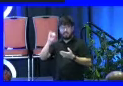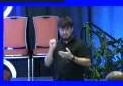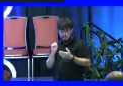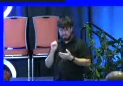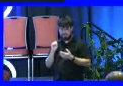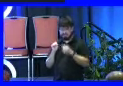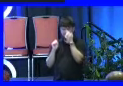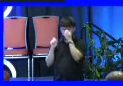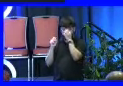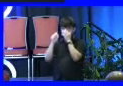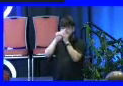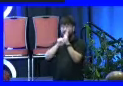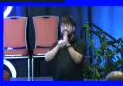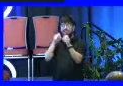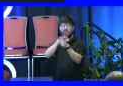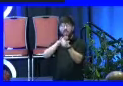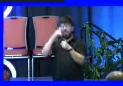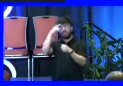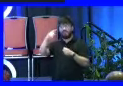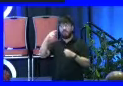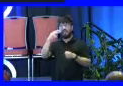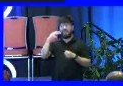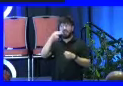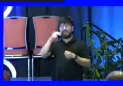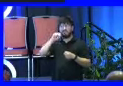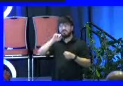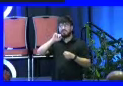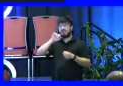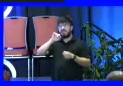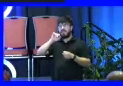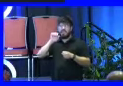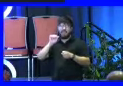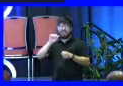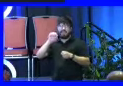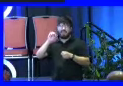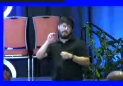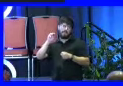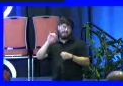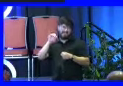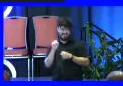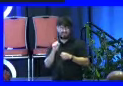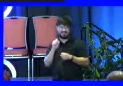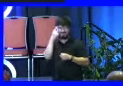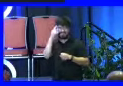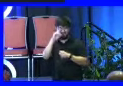state hub for all of the local HMIS data that goes in there. So just a lot of